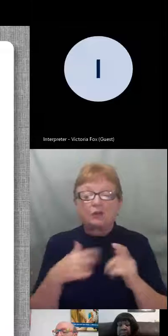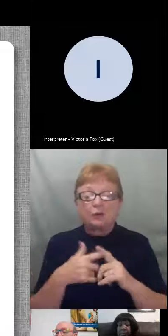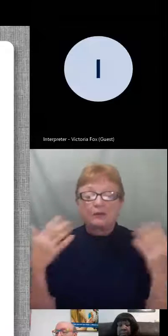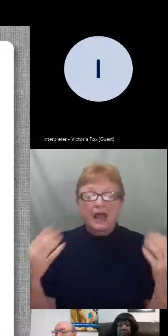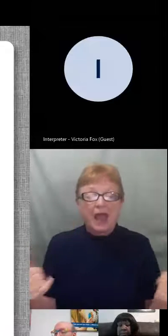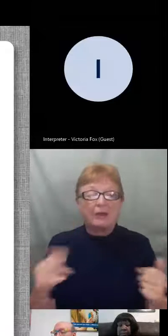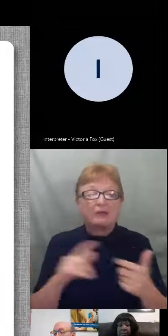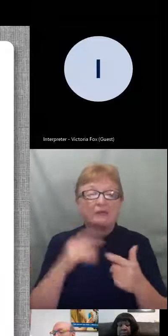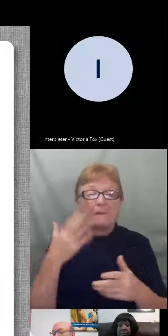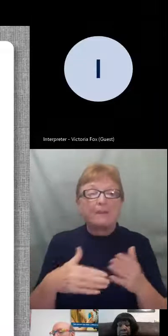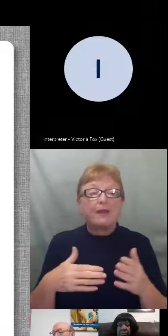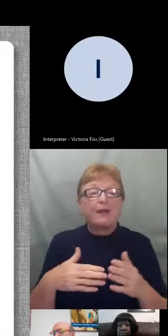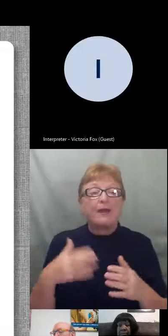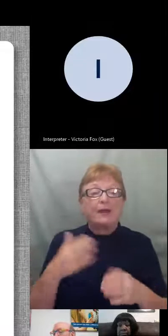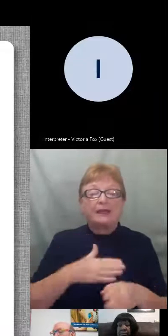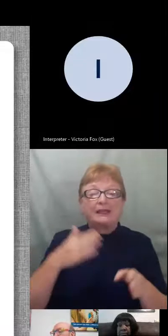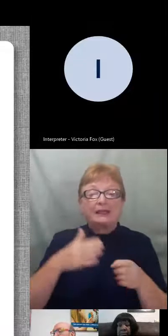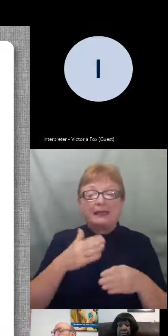deadlines.